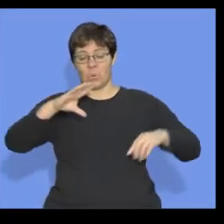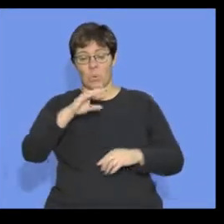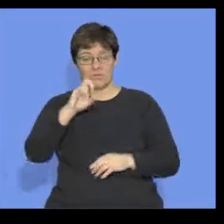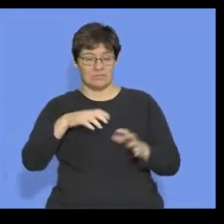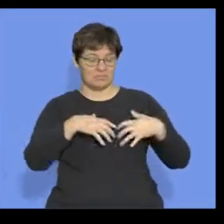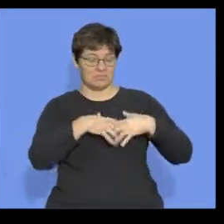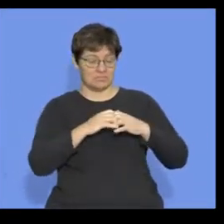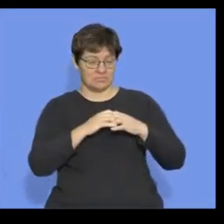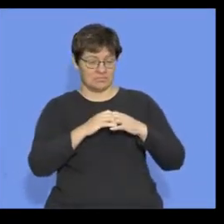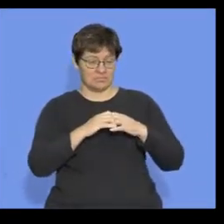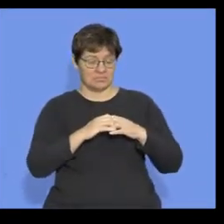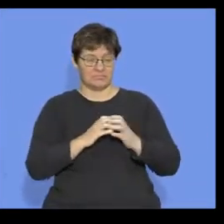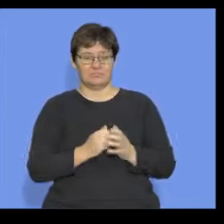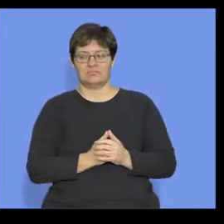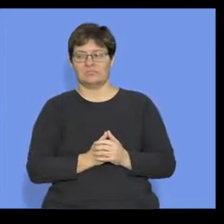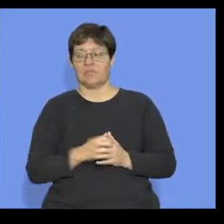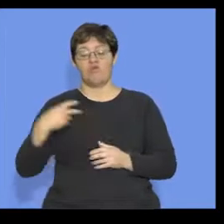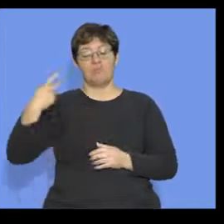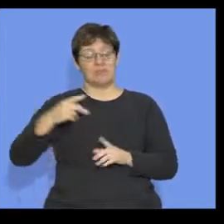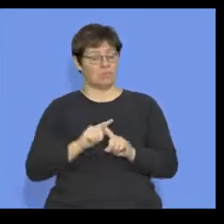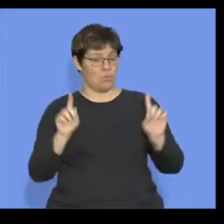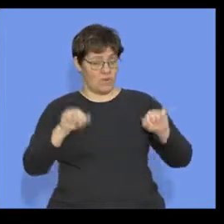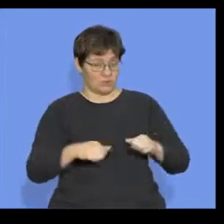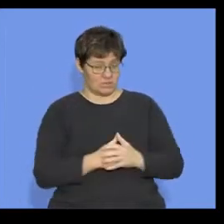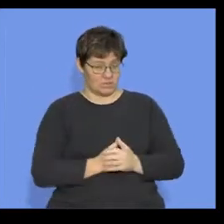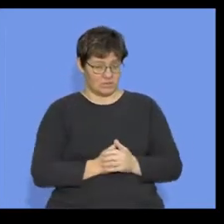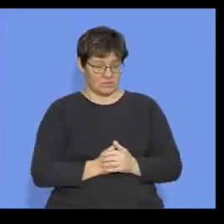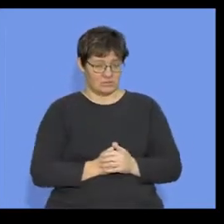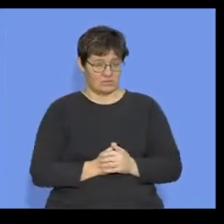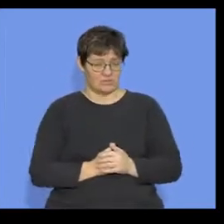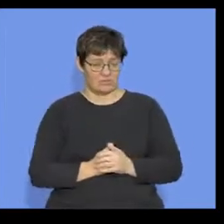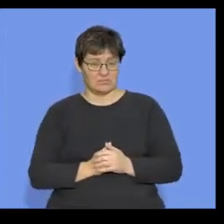be formed, remember, no repetition. Are we together?